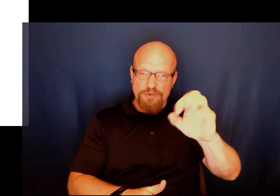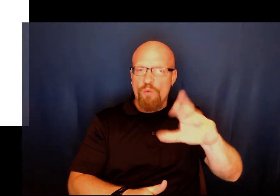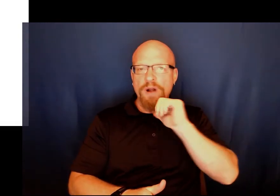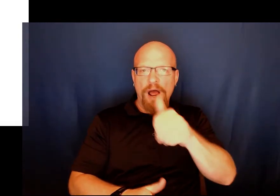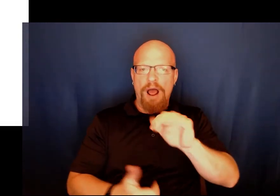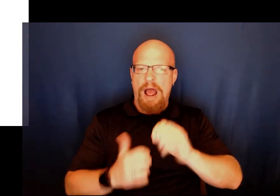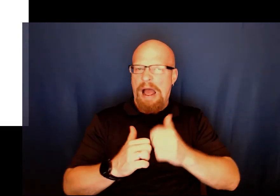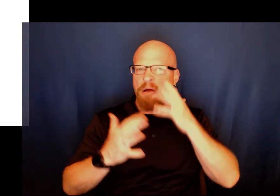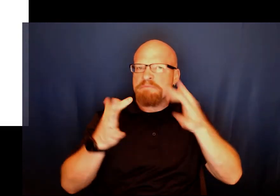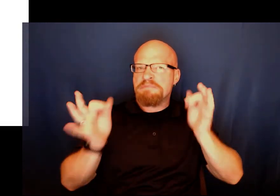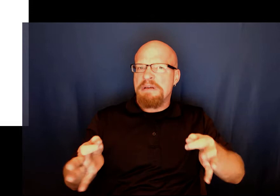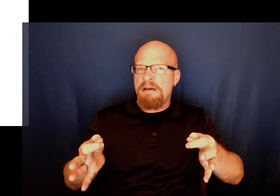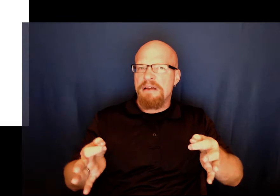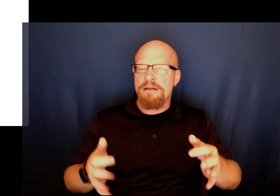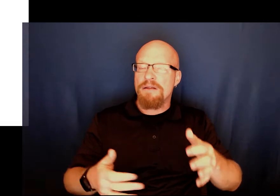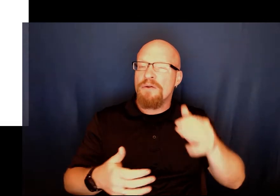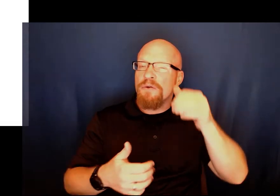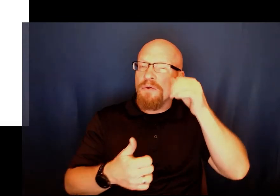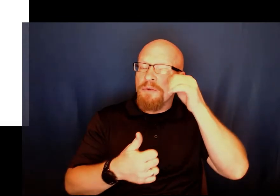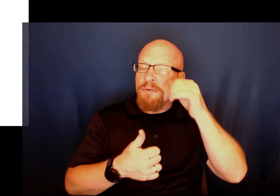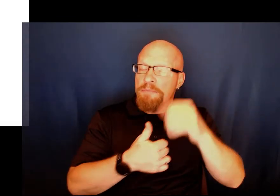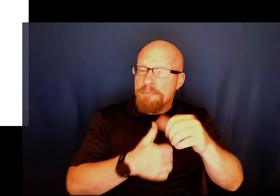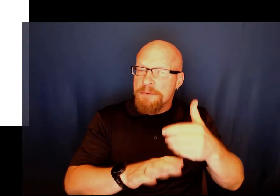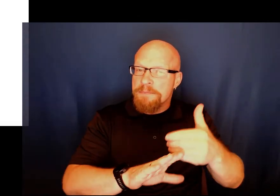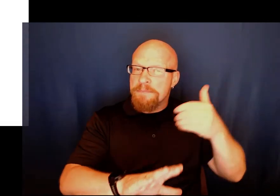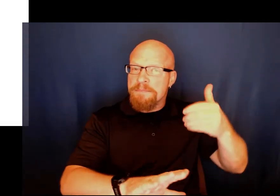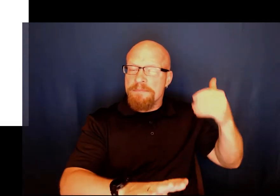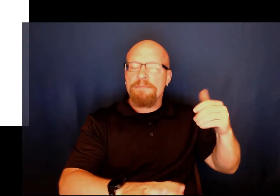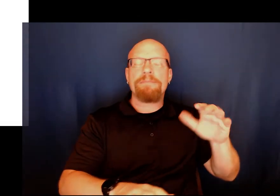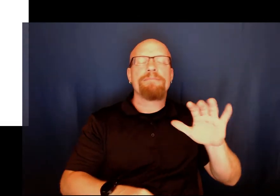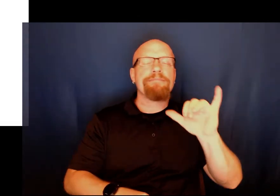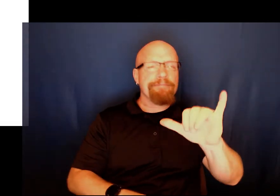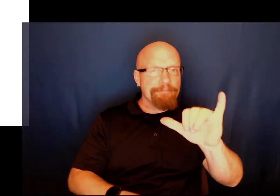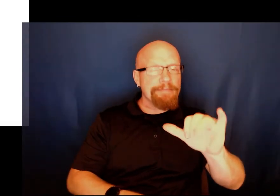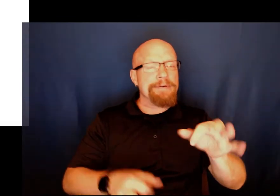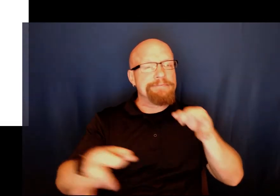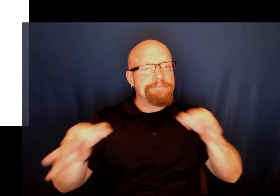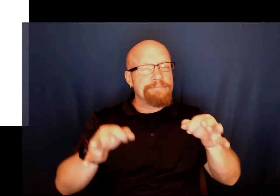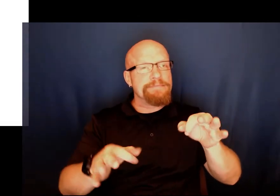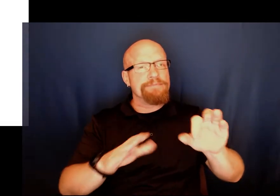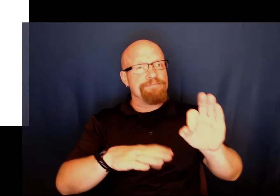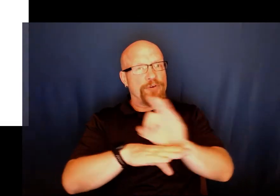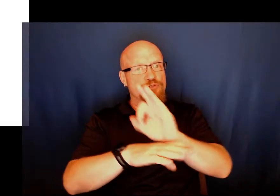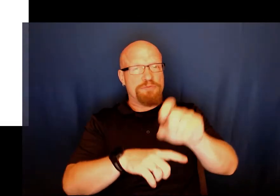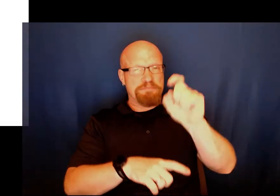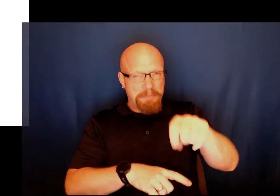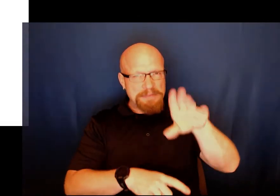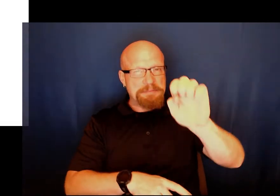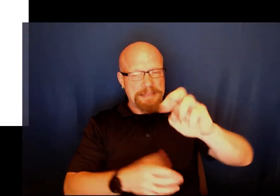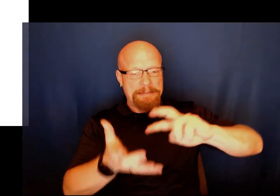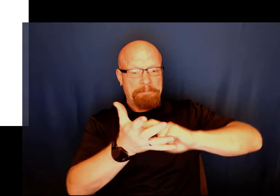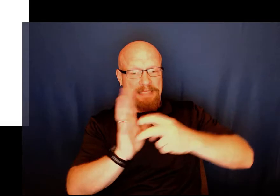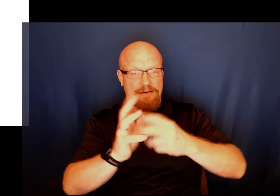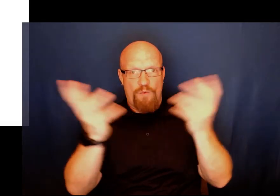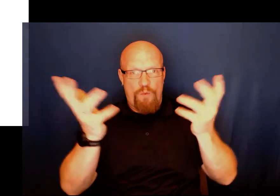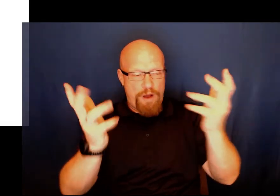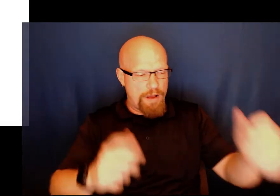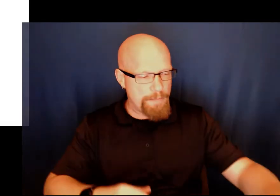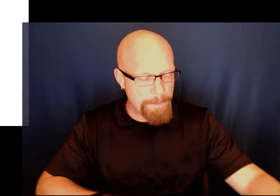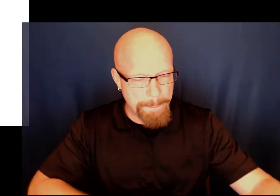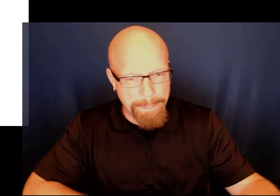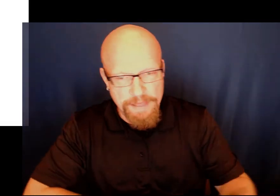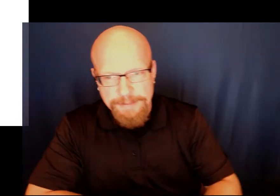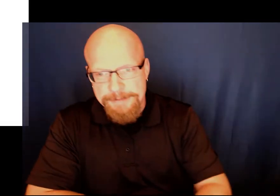all functions or aren't they functions? We have to decide, and how do we even do that? In previous vlogs, we talked about functions and